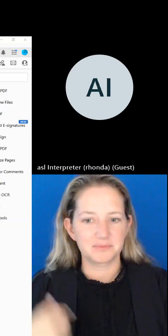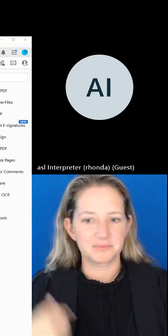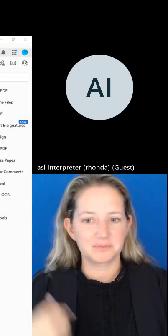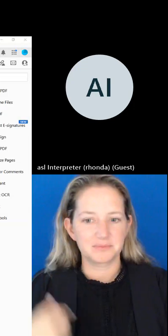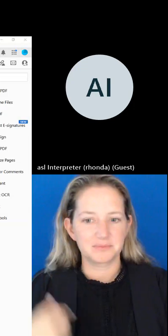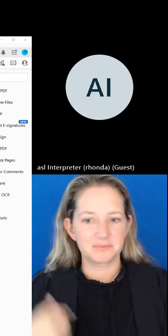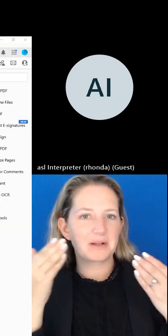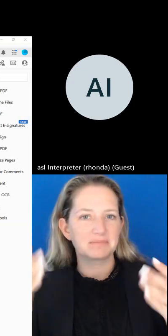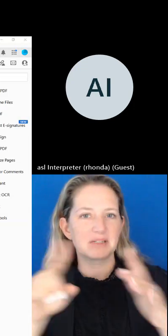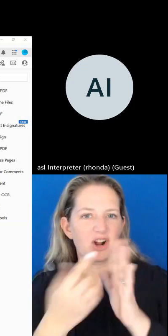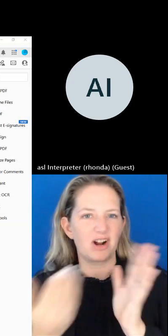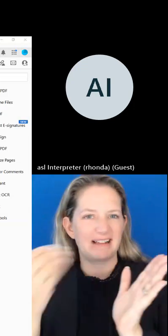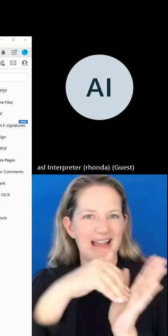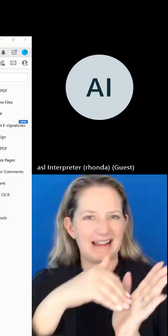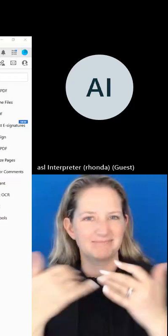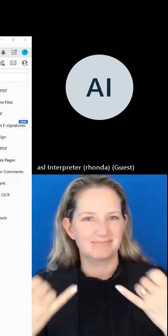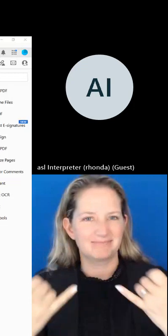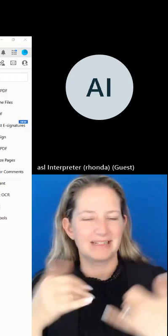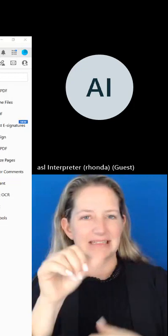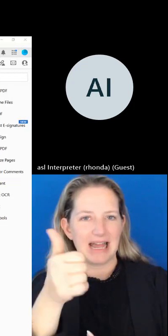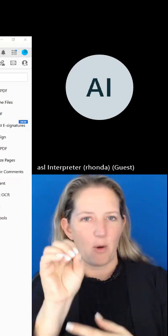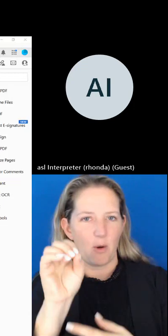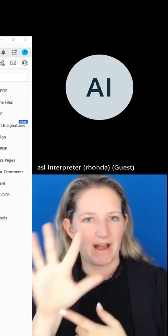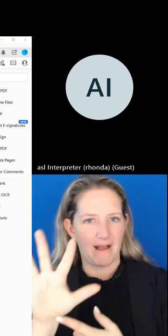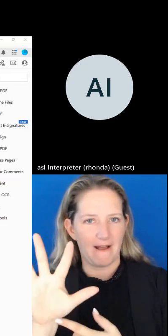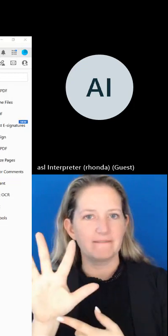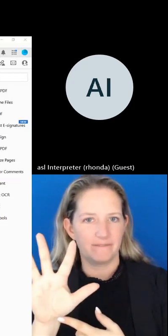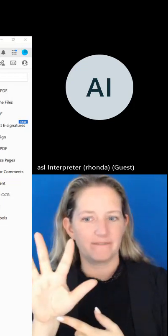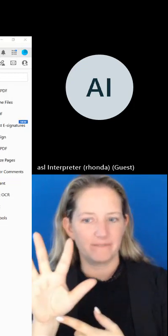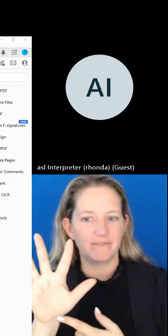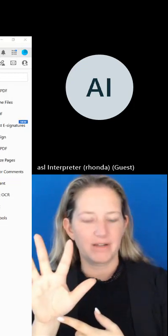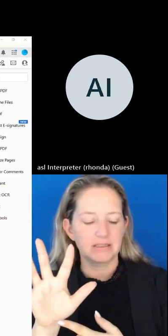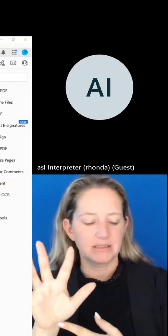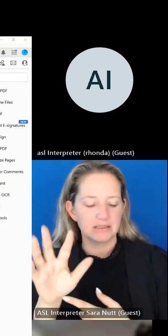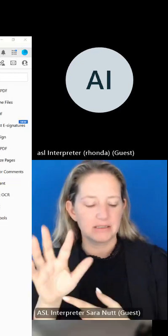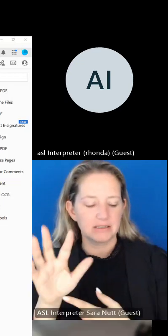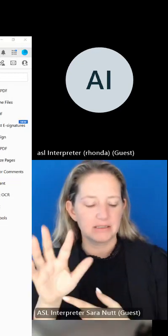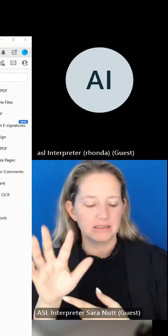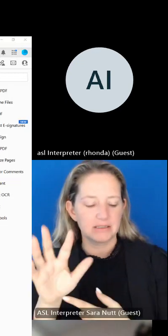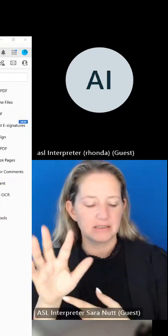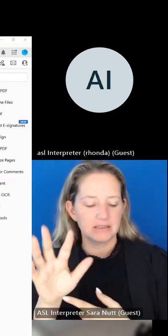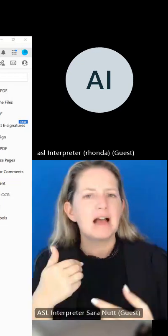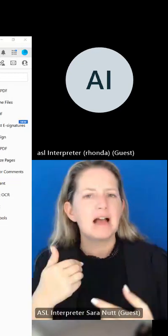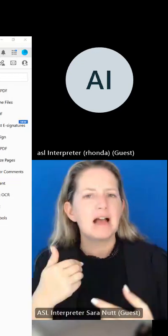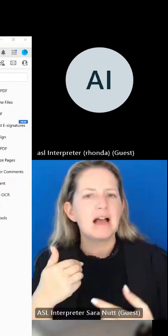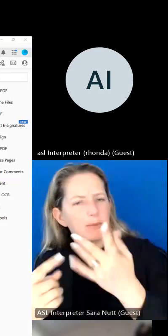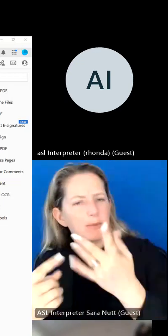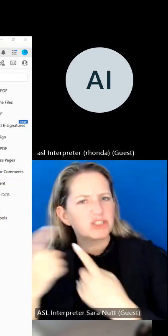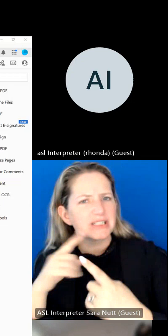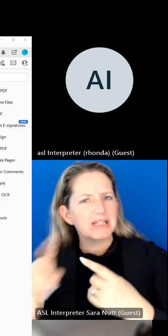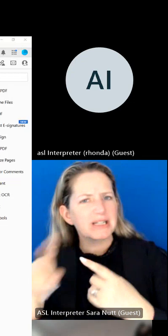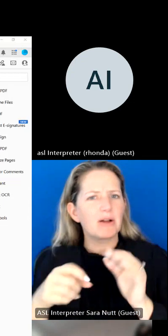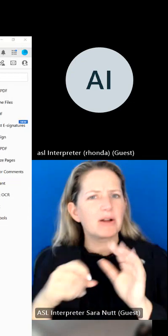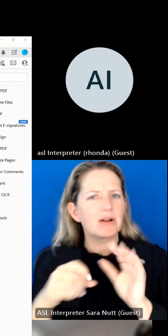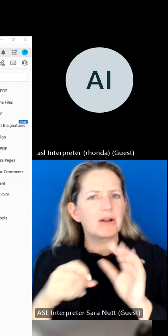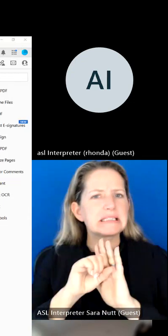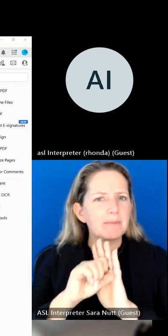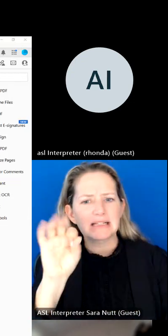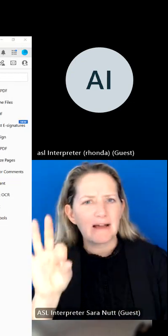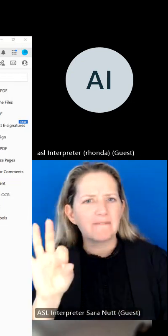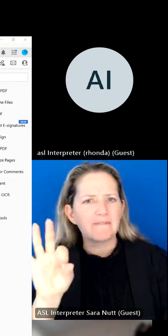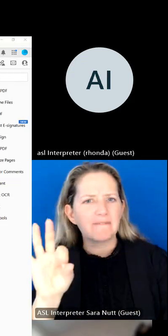is there's been some questions about sample SF-133s, and I'd like to just take a minute and kind of show you